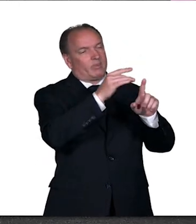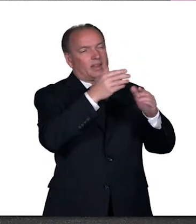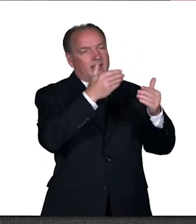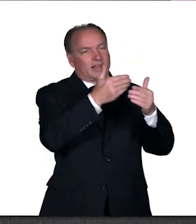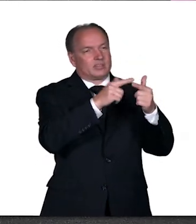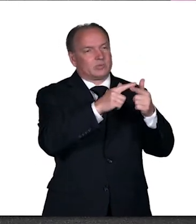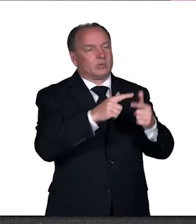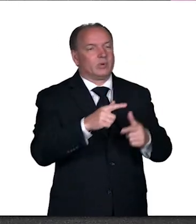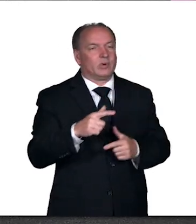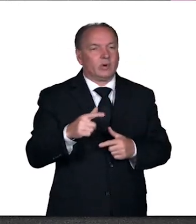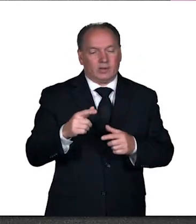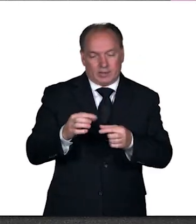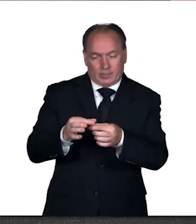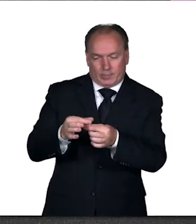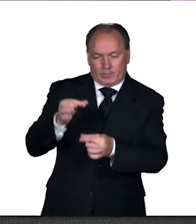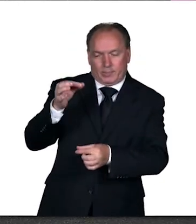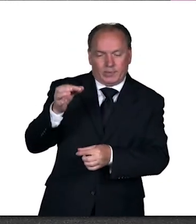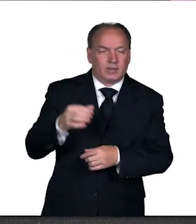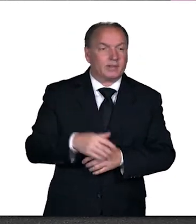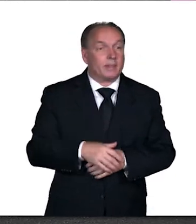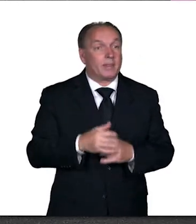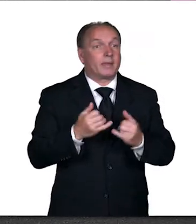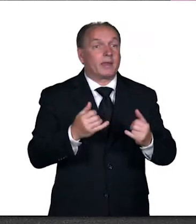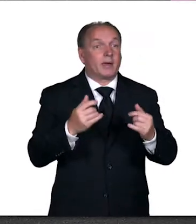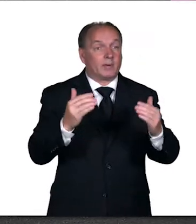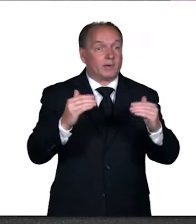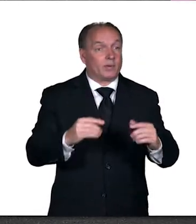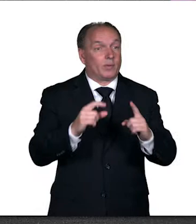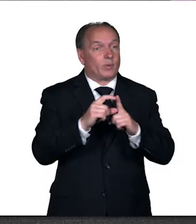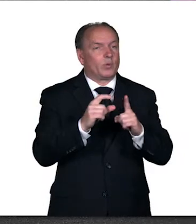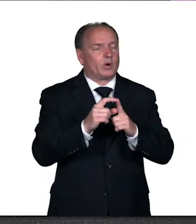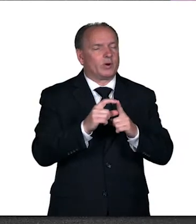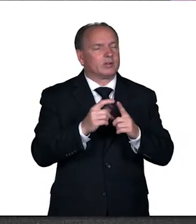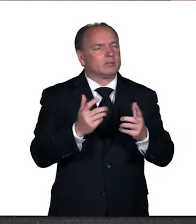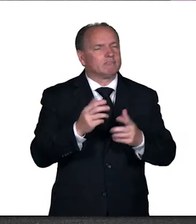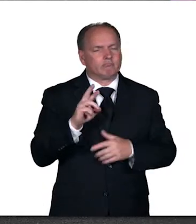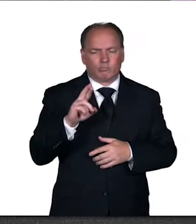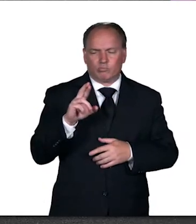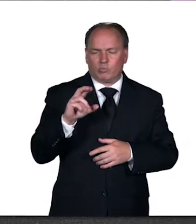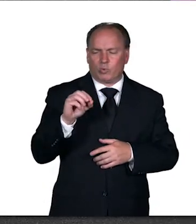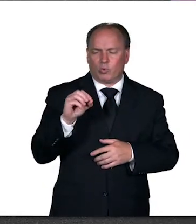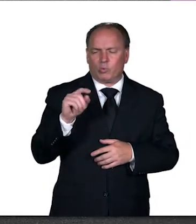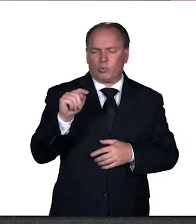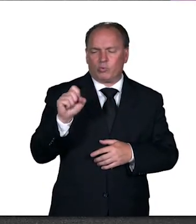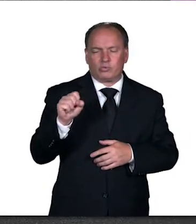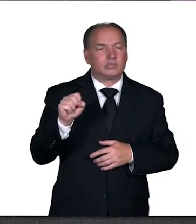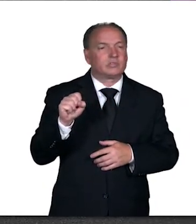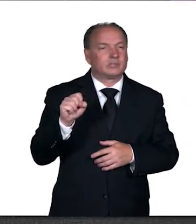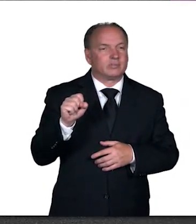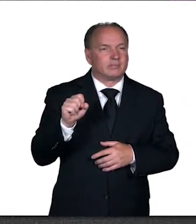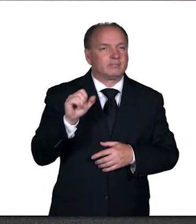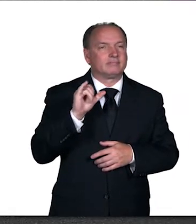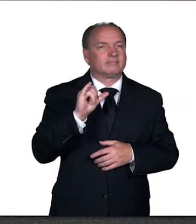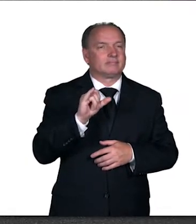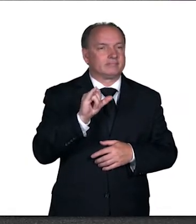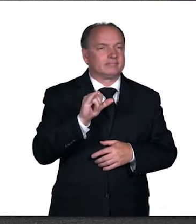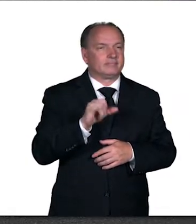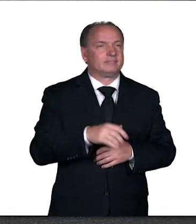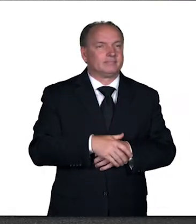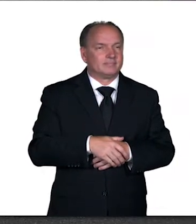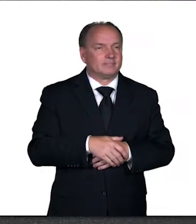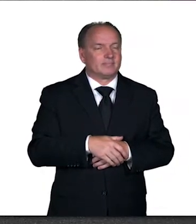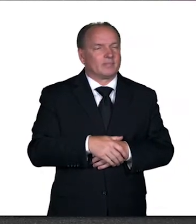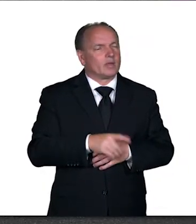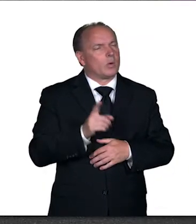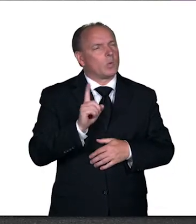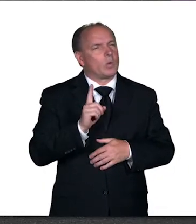flower. Now we have the word roots. We have the word